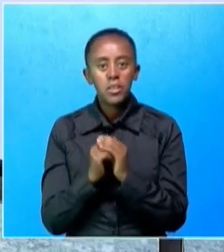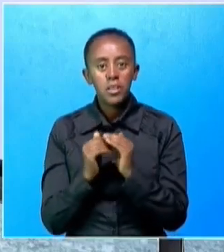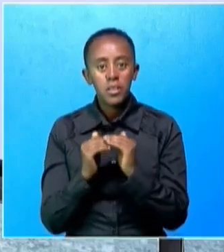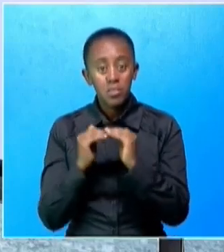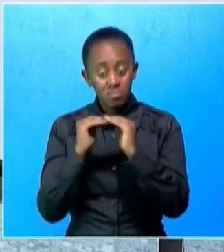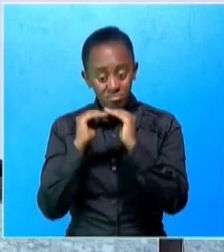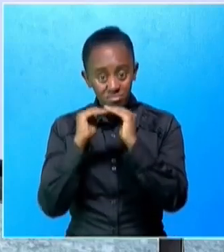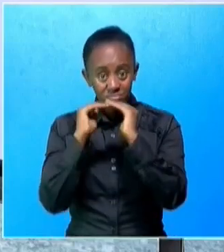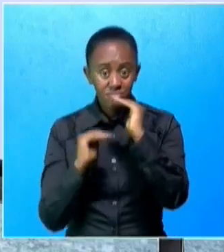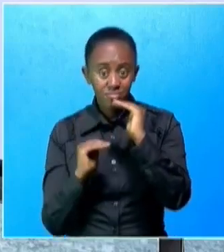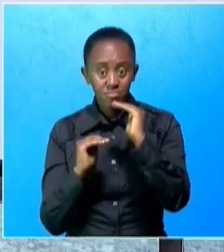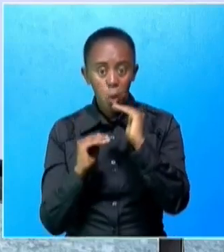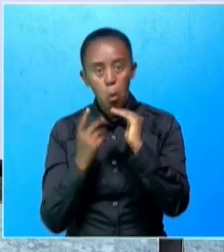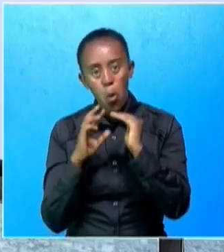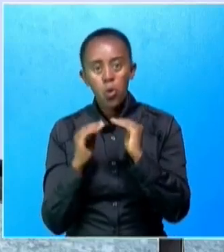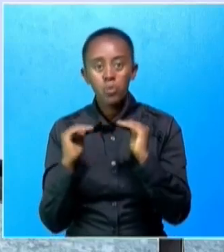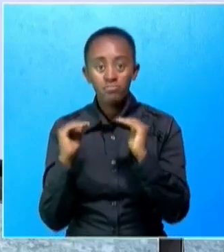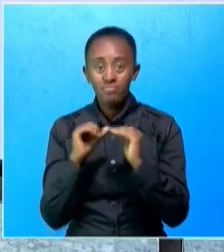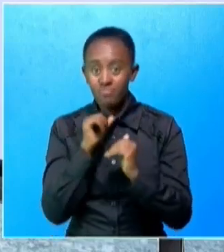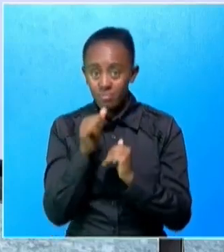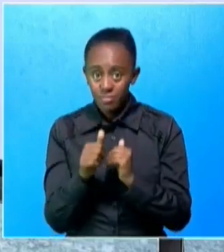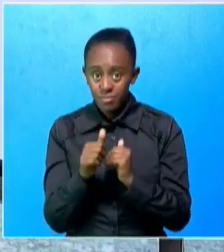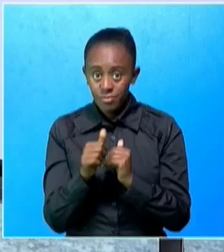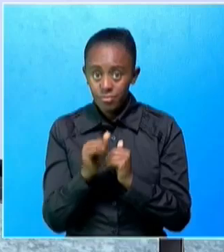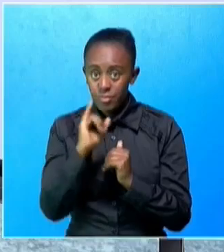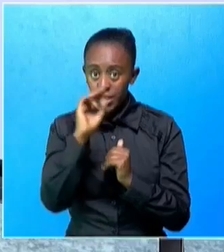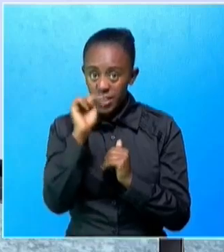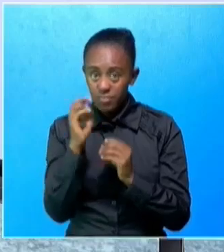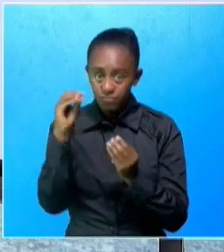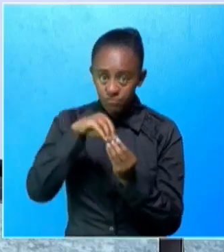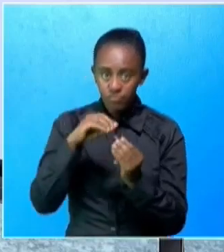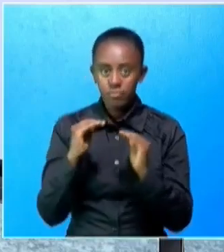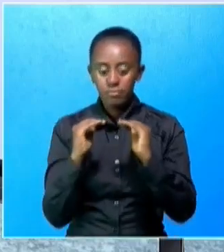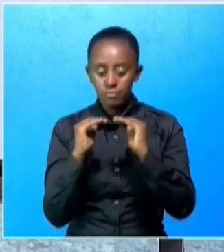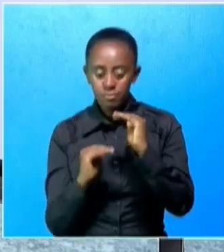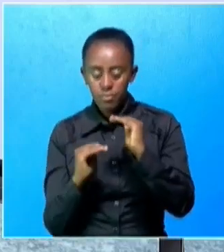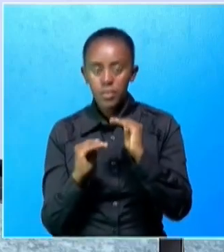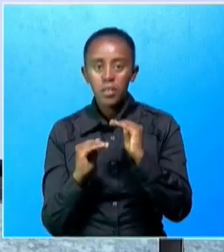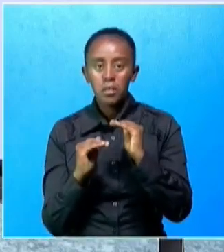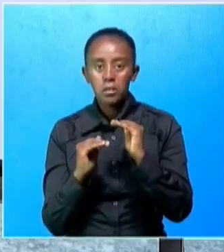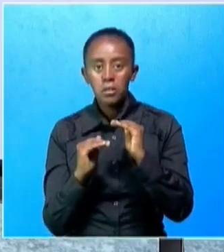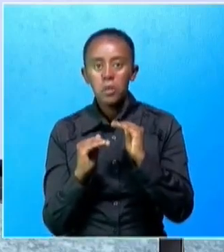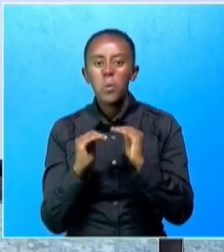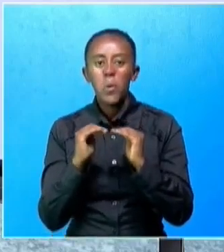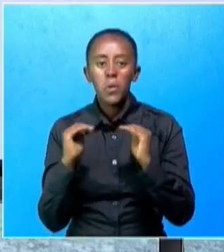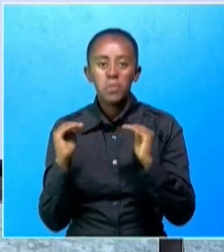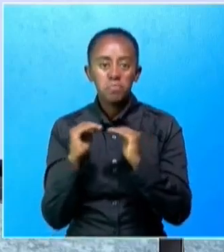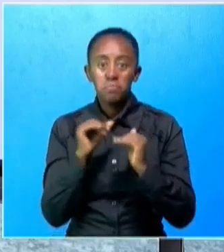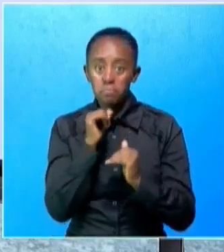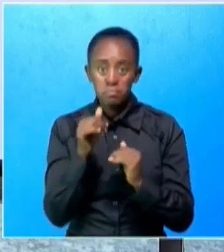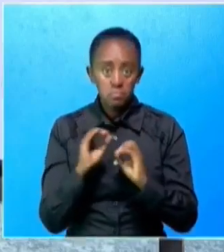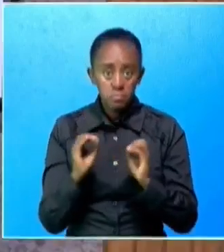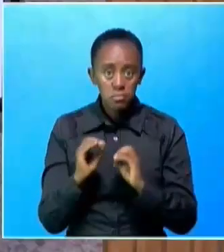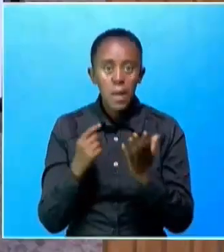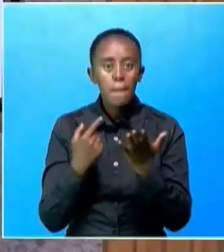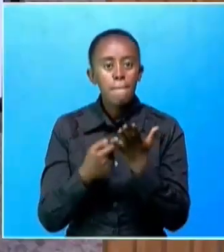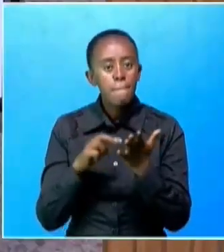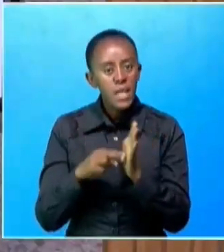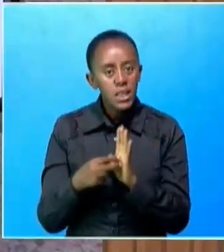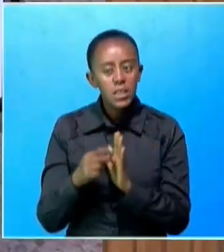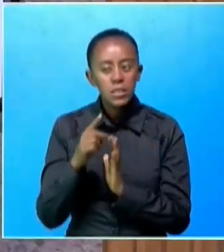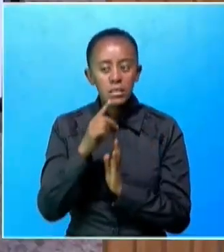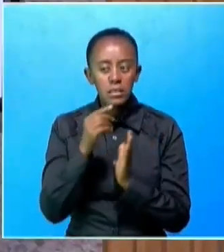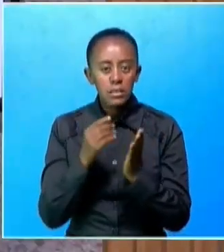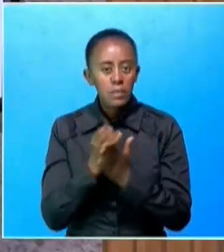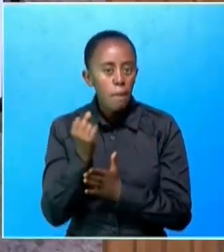of equality. Inequality. Inequality means that, you see, there are some women